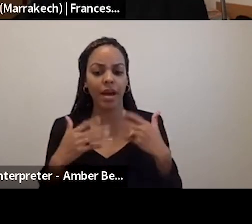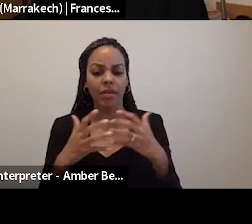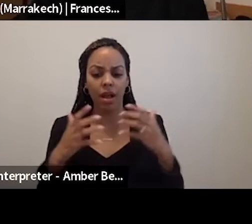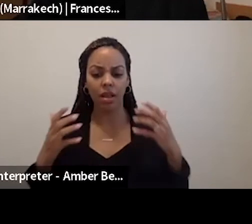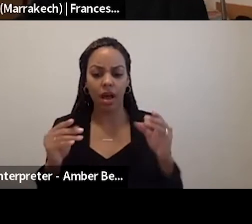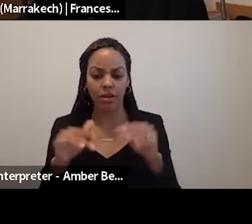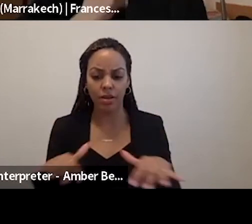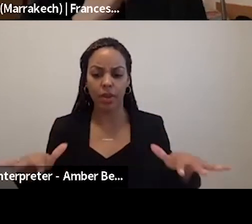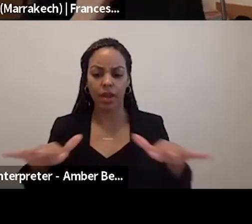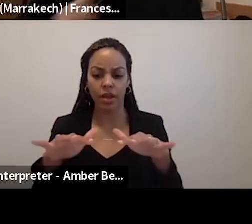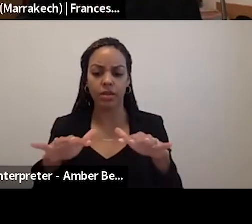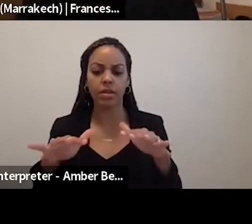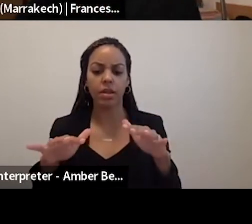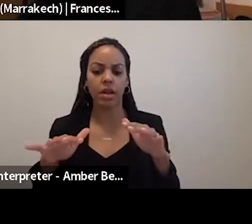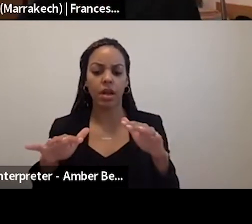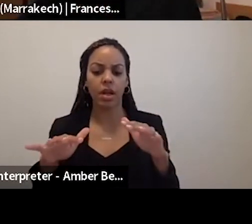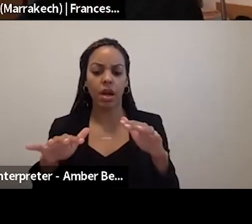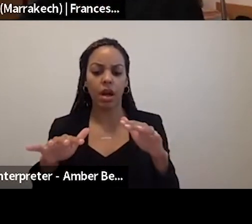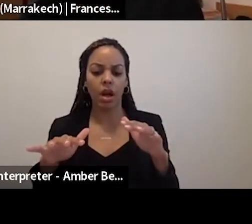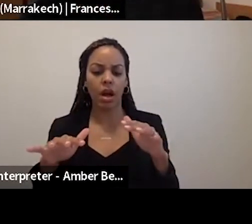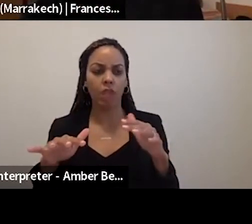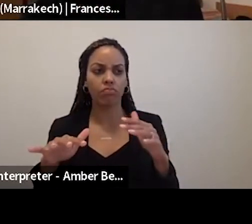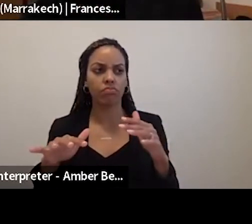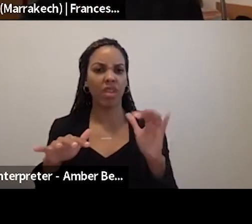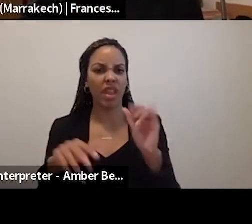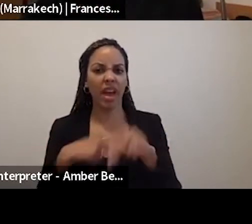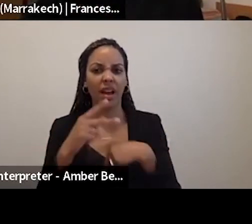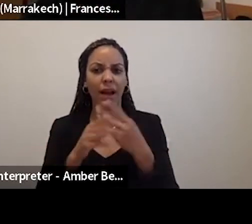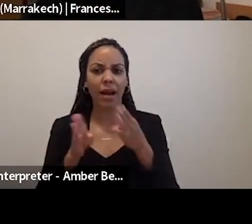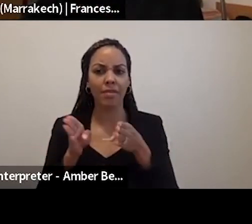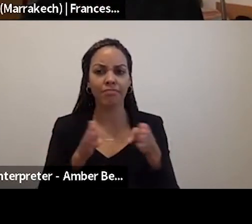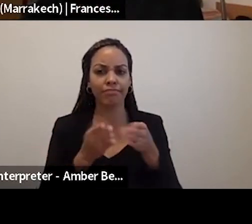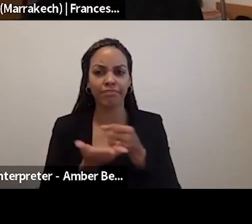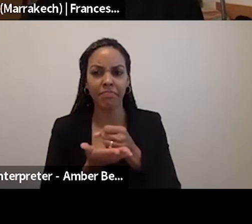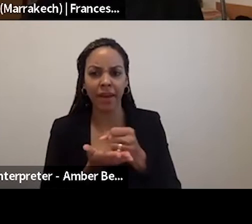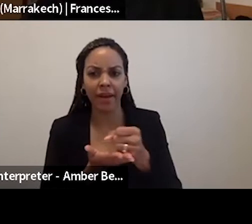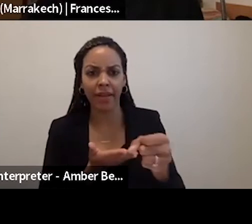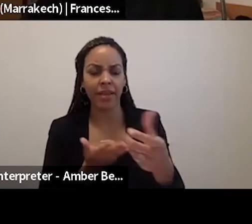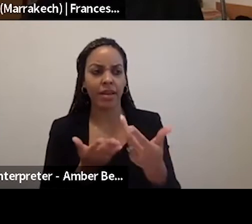them to create their kind of path, and a lot of...